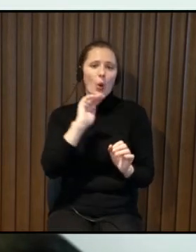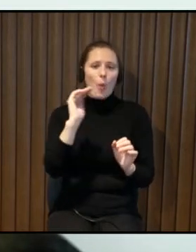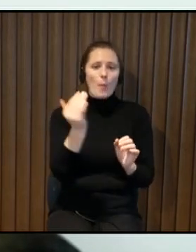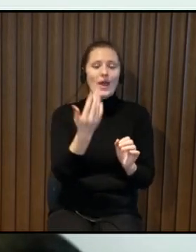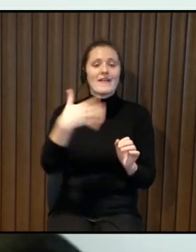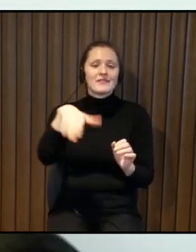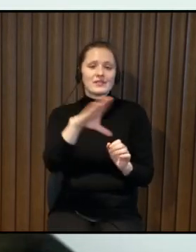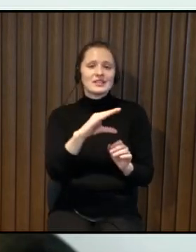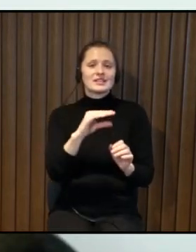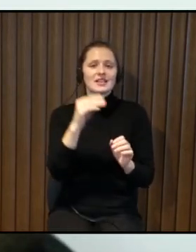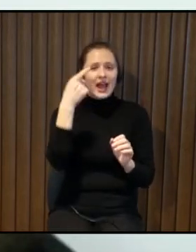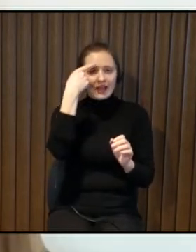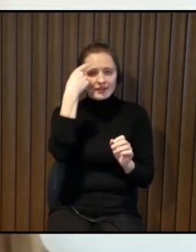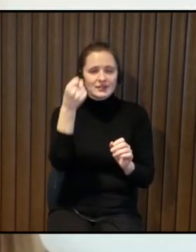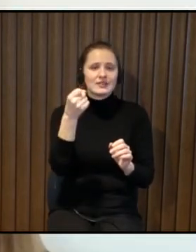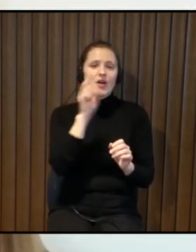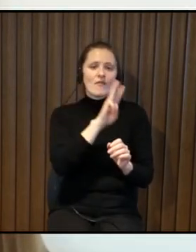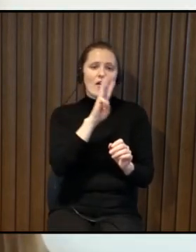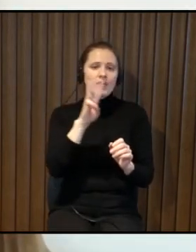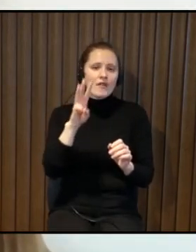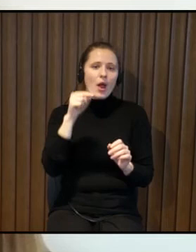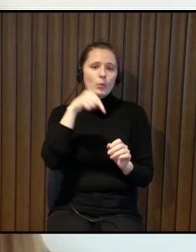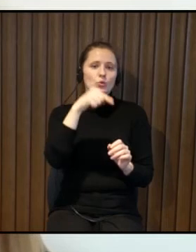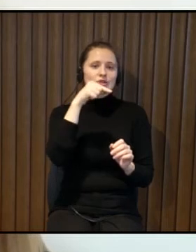you can't do it alone, or you don't have an